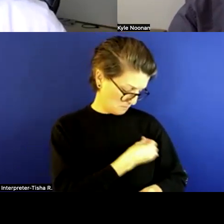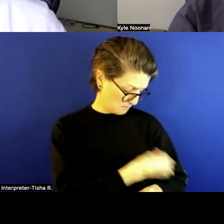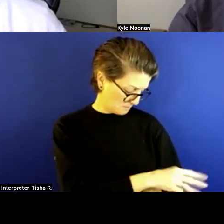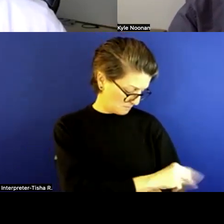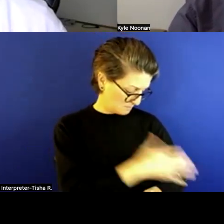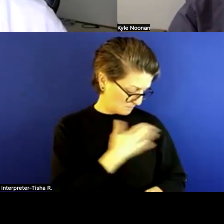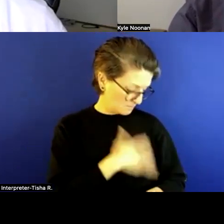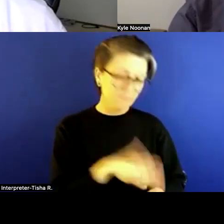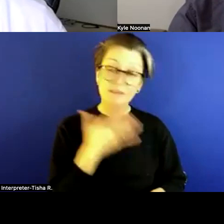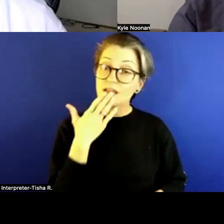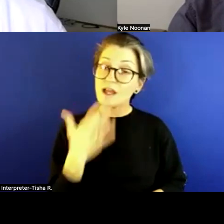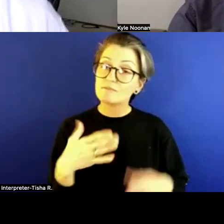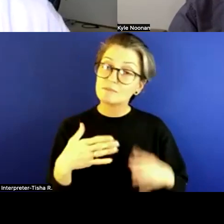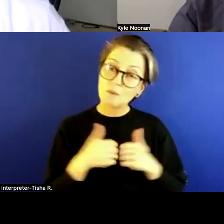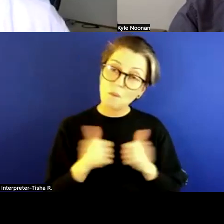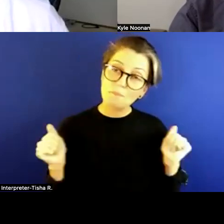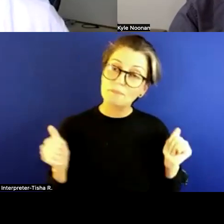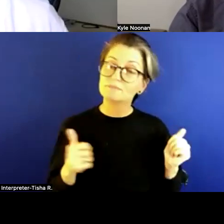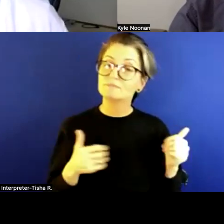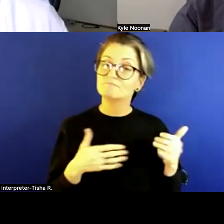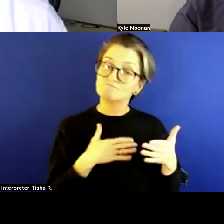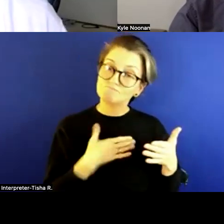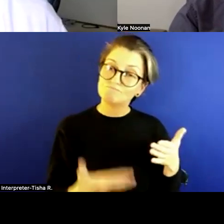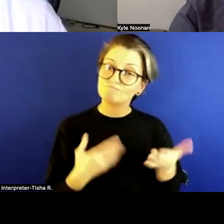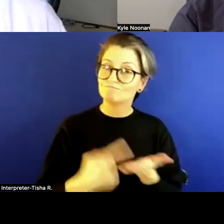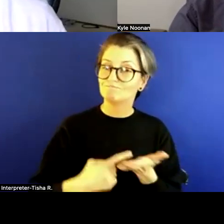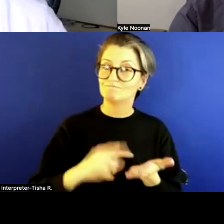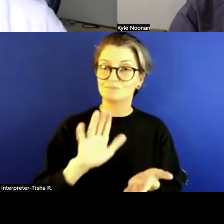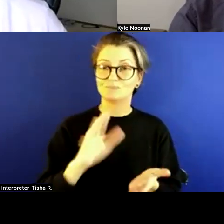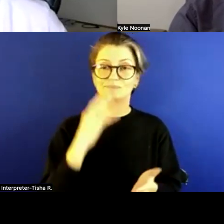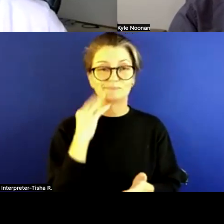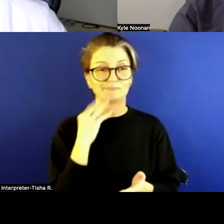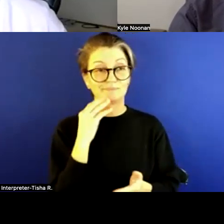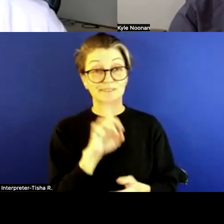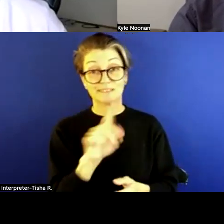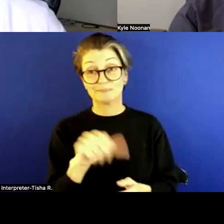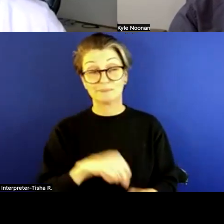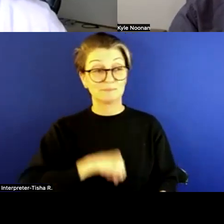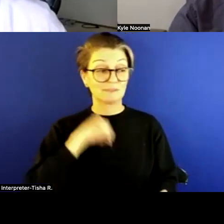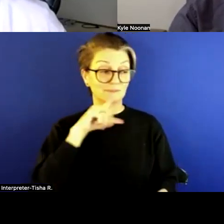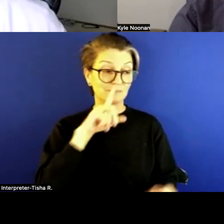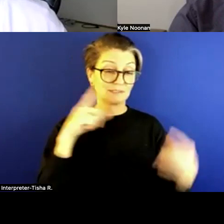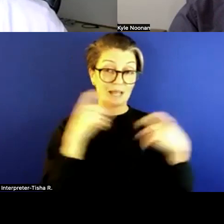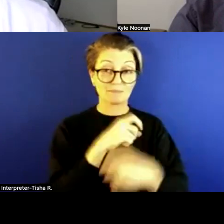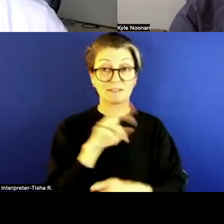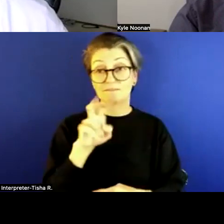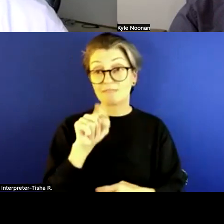that experience. That's why we asked the question, because disability pride is complicated. So is veteran